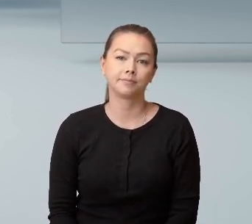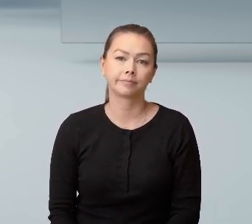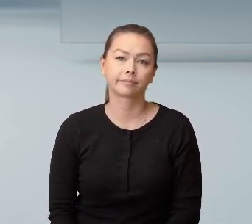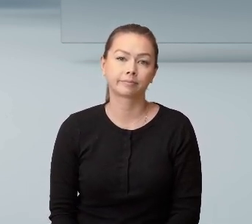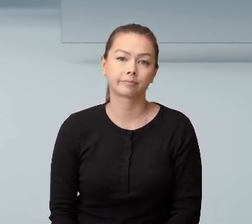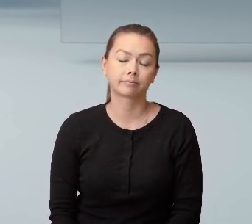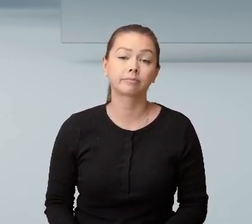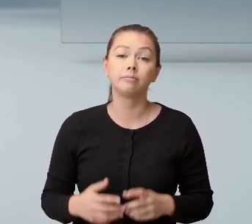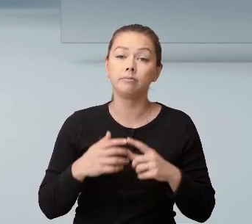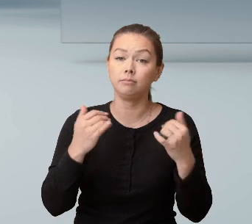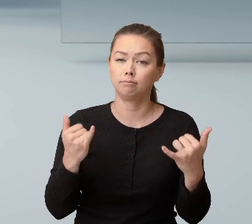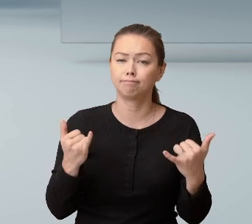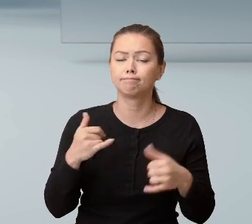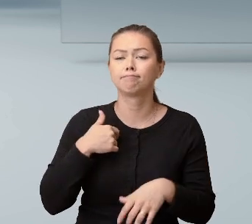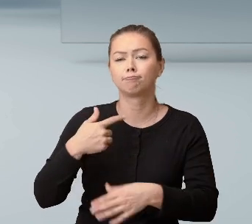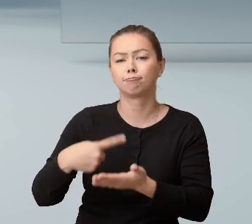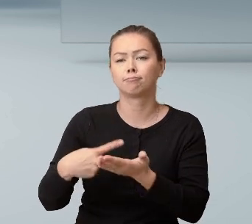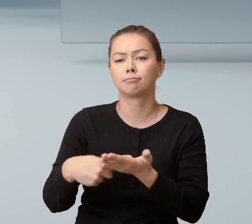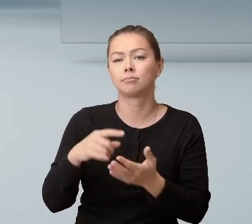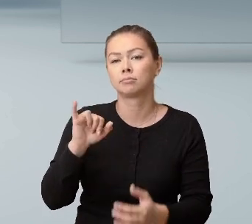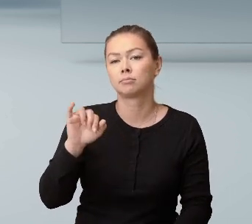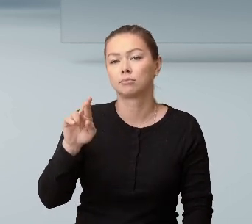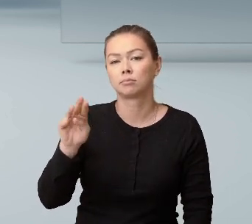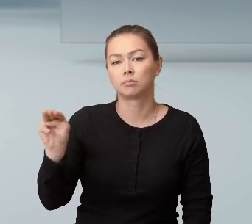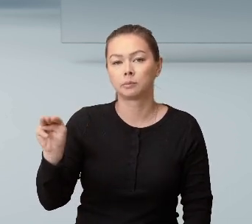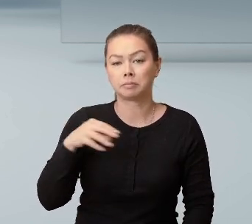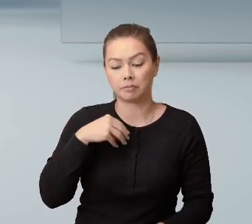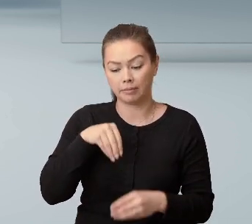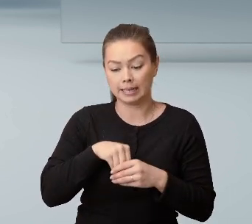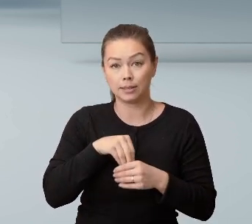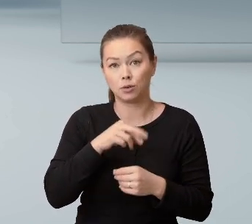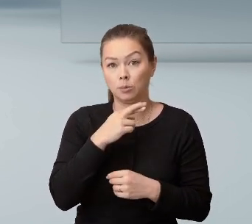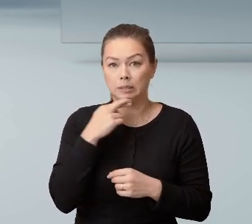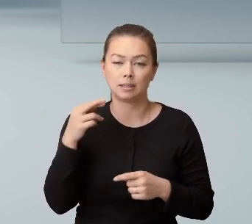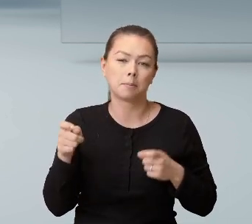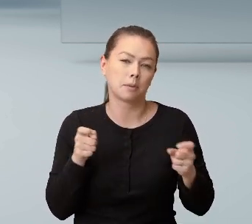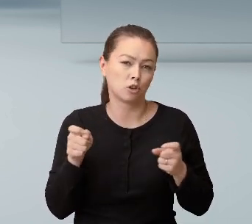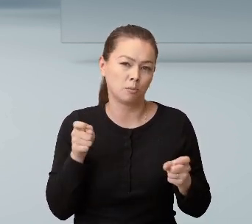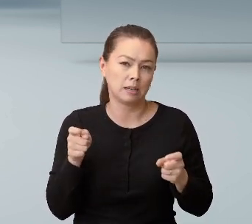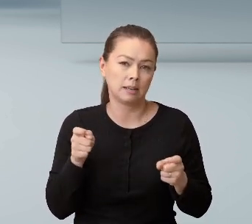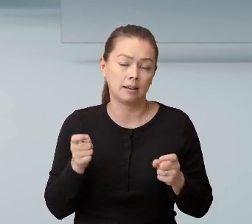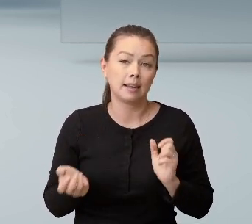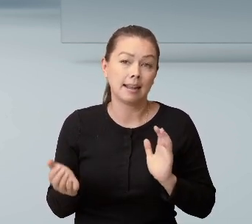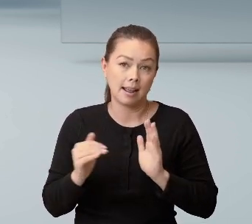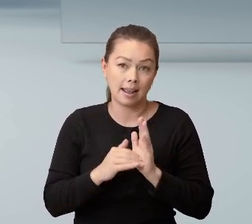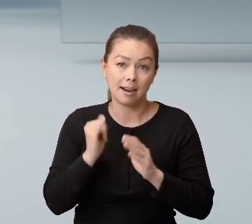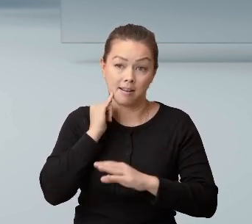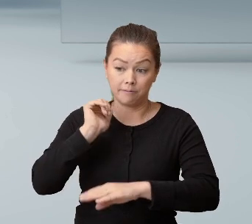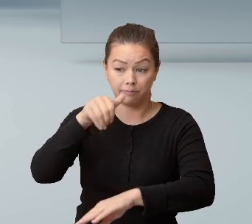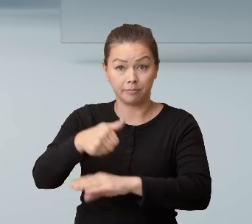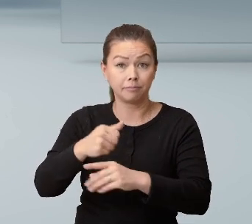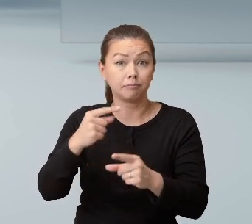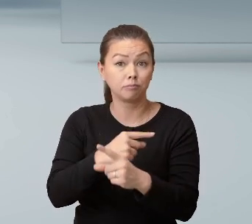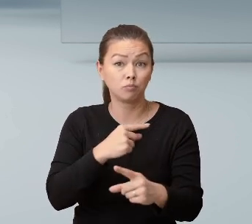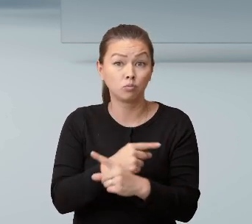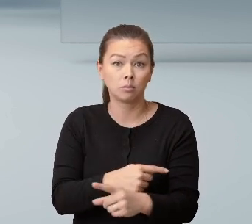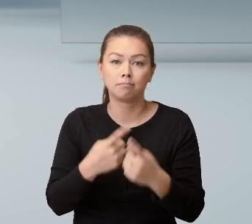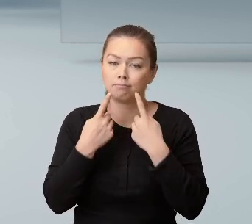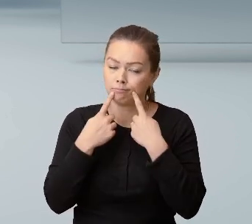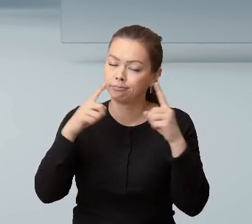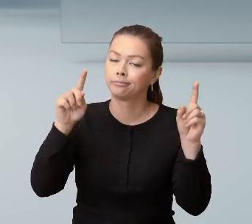I'm going to quickly touch on insider risk management, IRM. Again, this can be very effective if configured